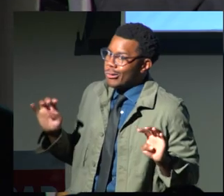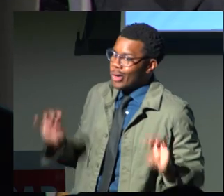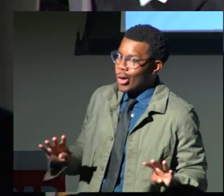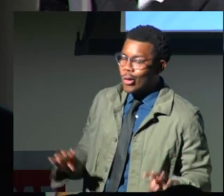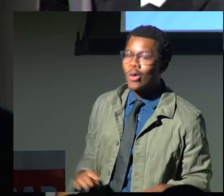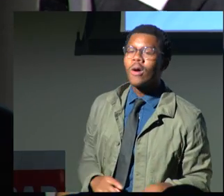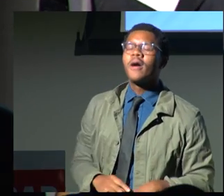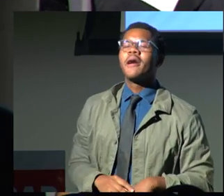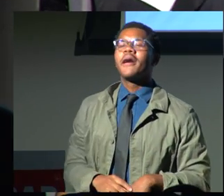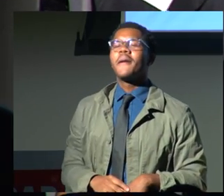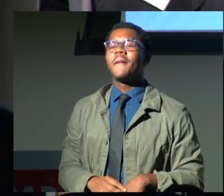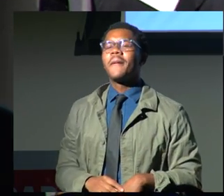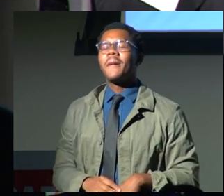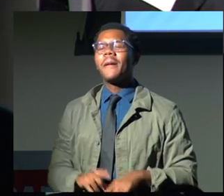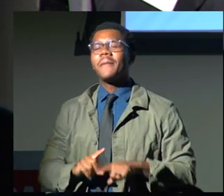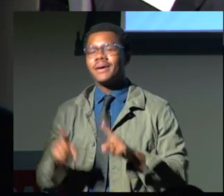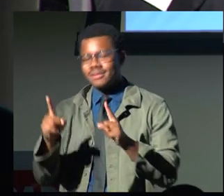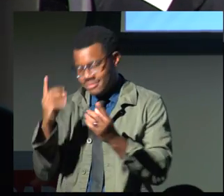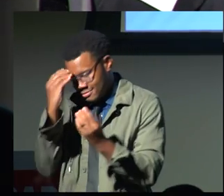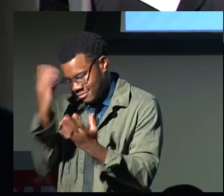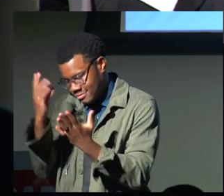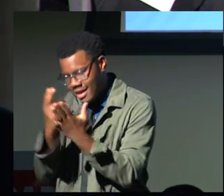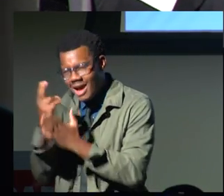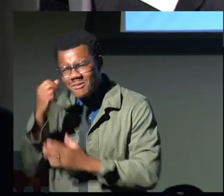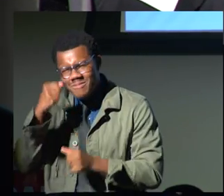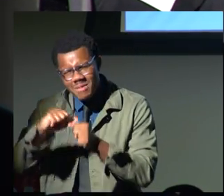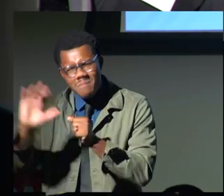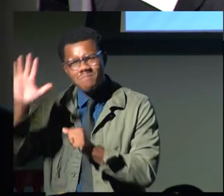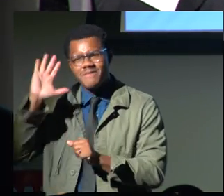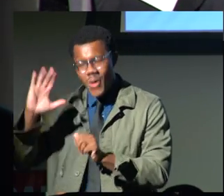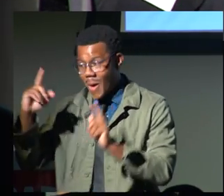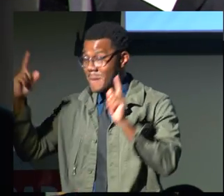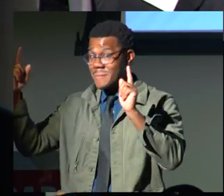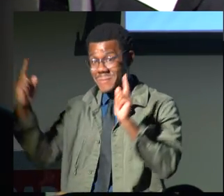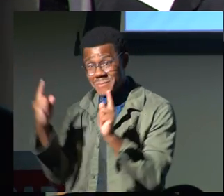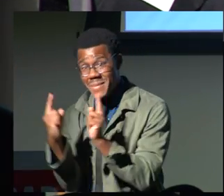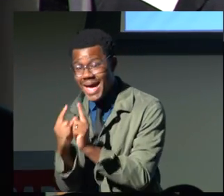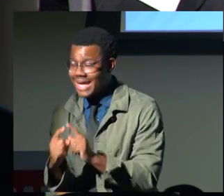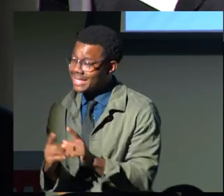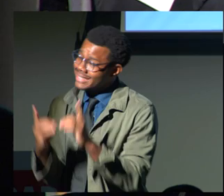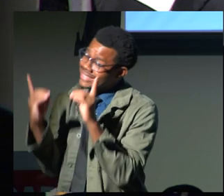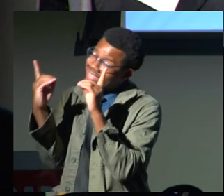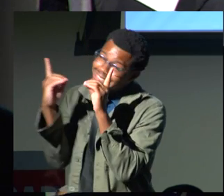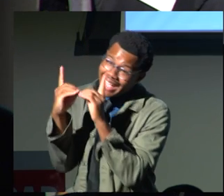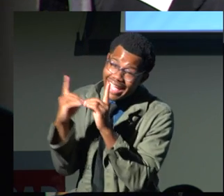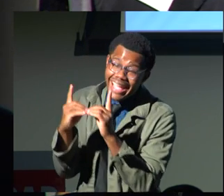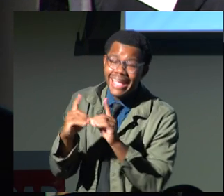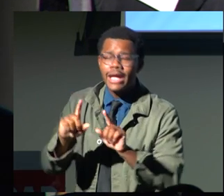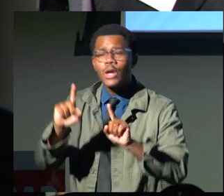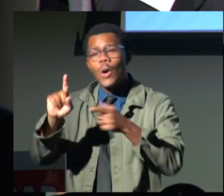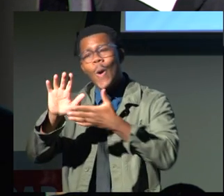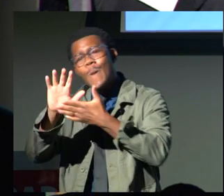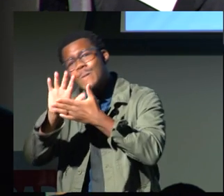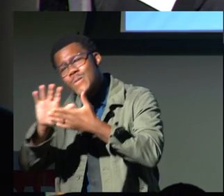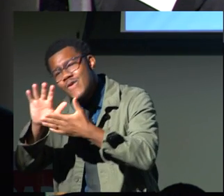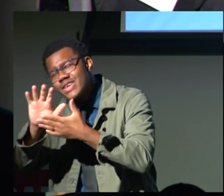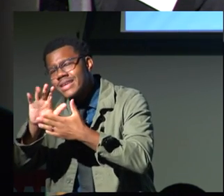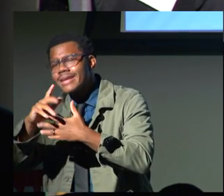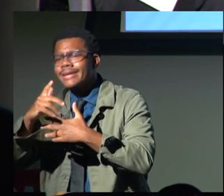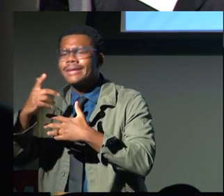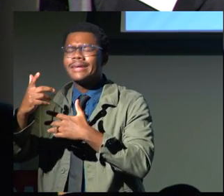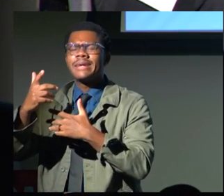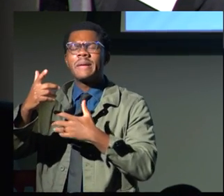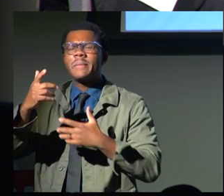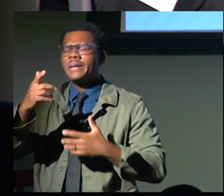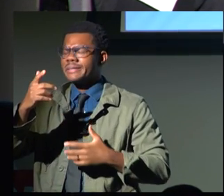No, but here's the thing, Donna. When we first met each other, we went on dates, we went to movies, but it's like with art,